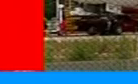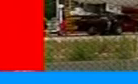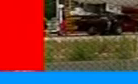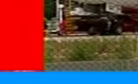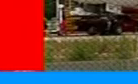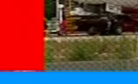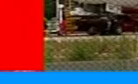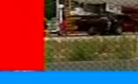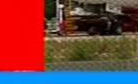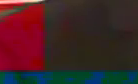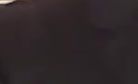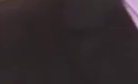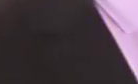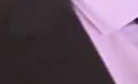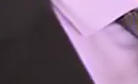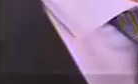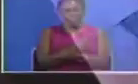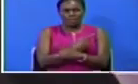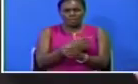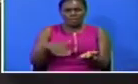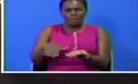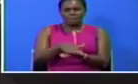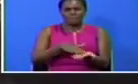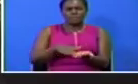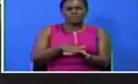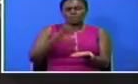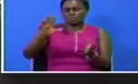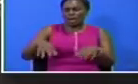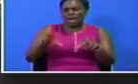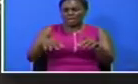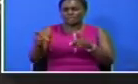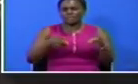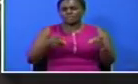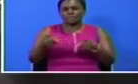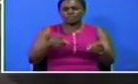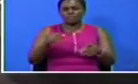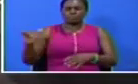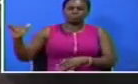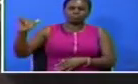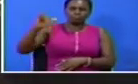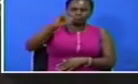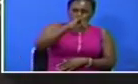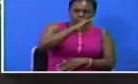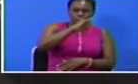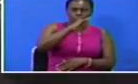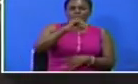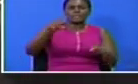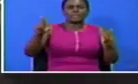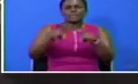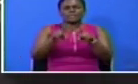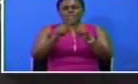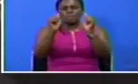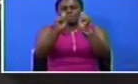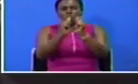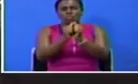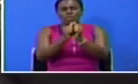the market. So basically our target market is going to be mainly airline crews. It is together with